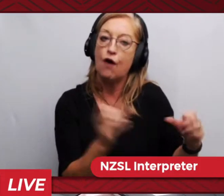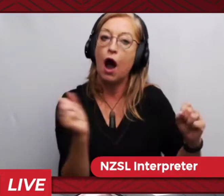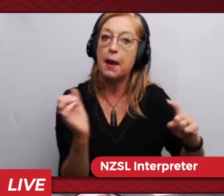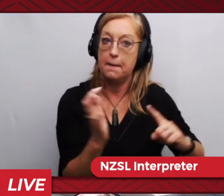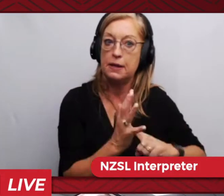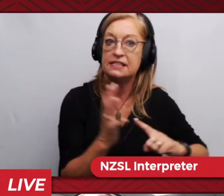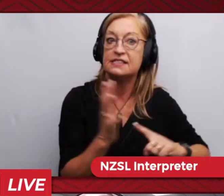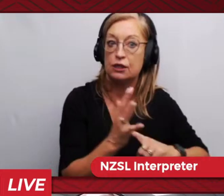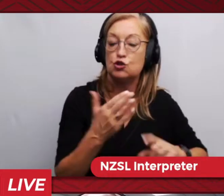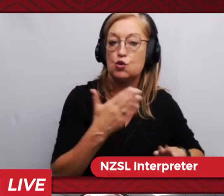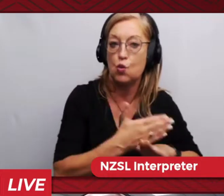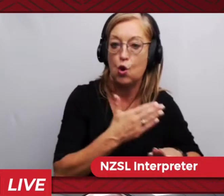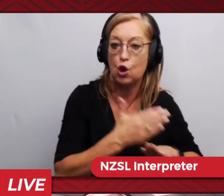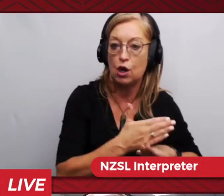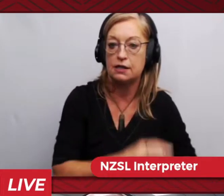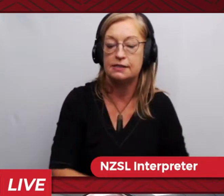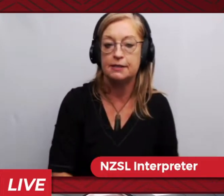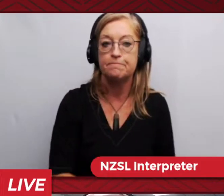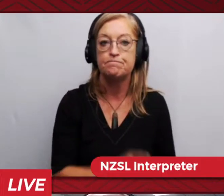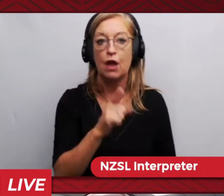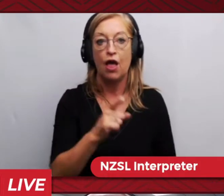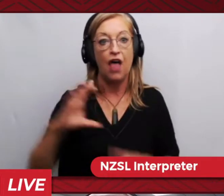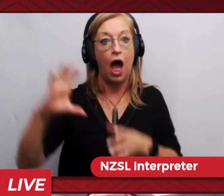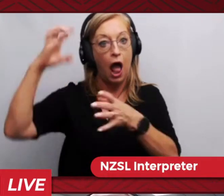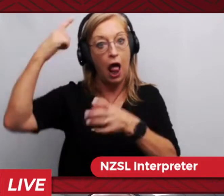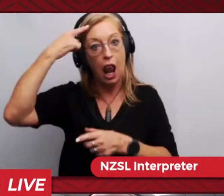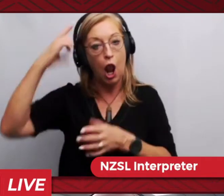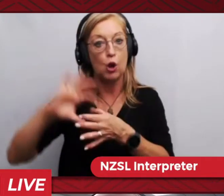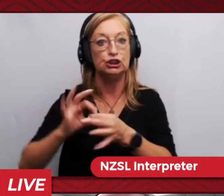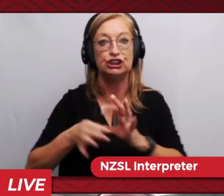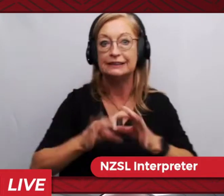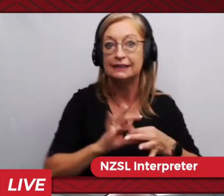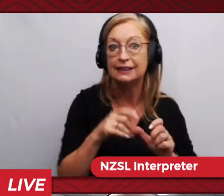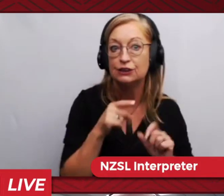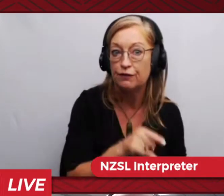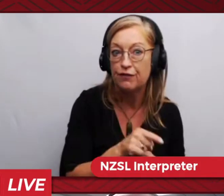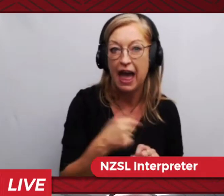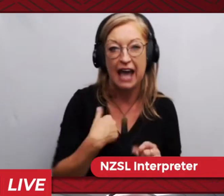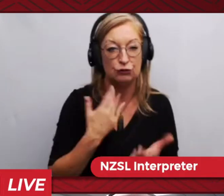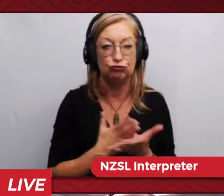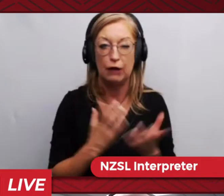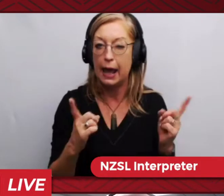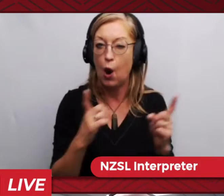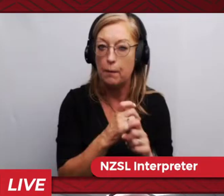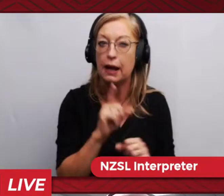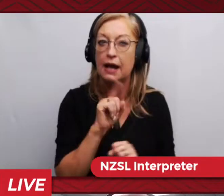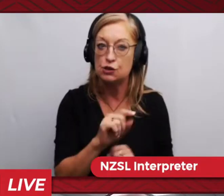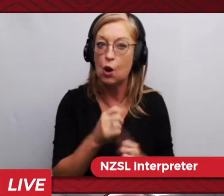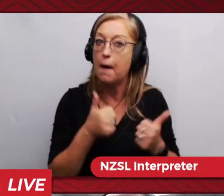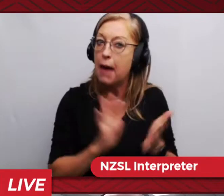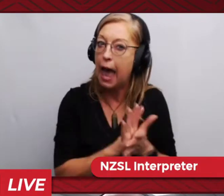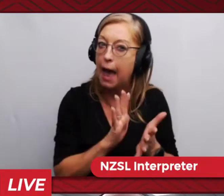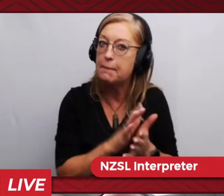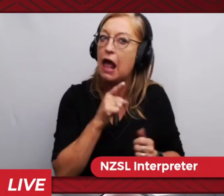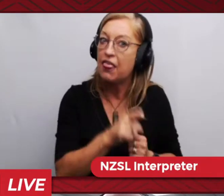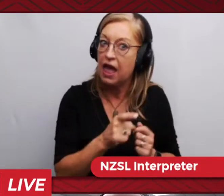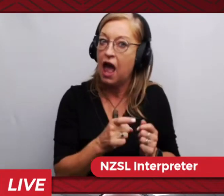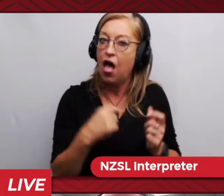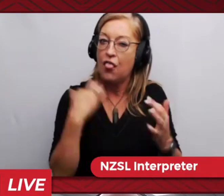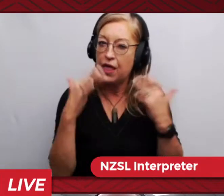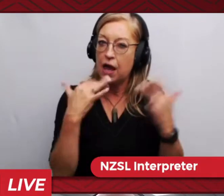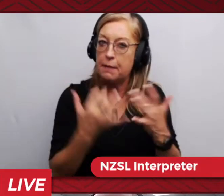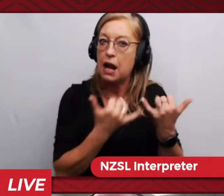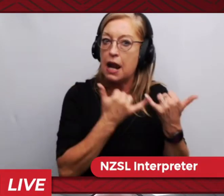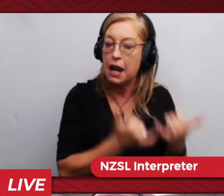so I'm happy that they're at least thinking about it. And we're also keen to provide them with as